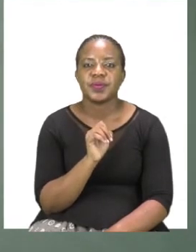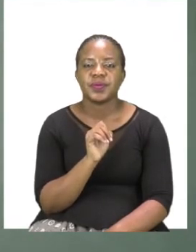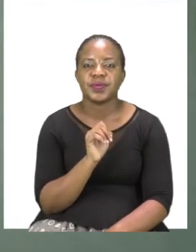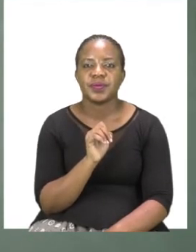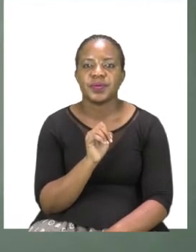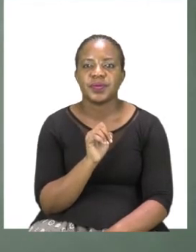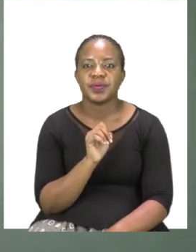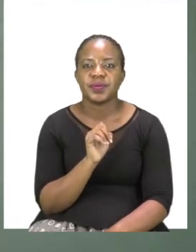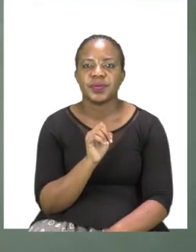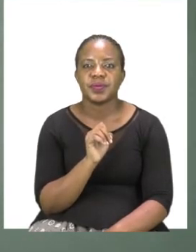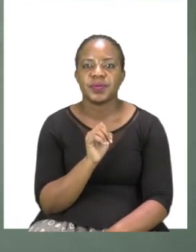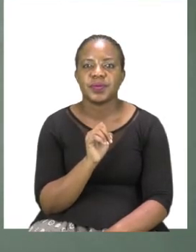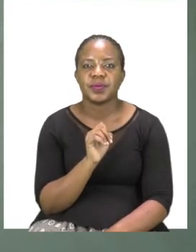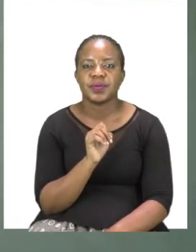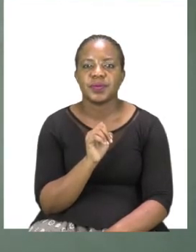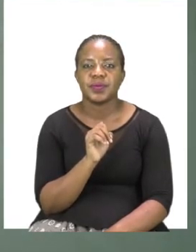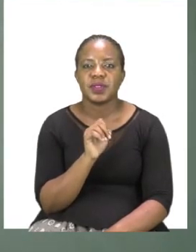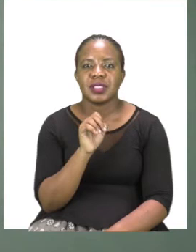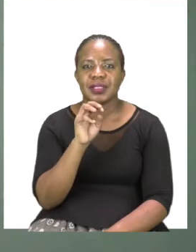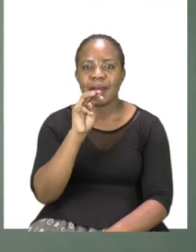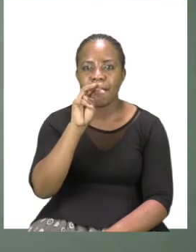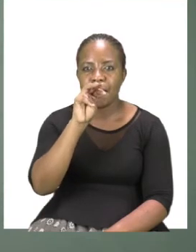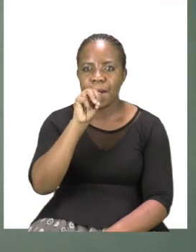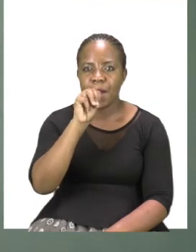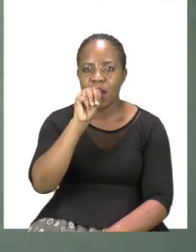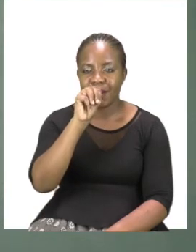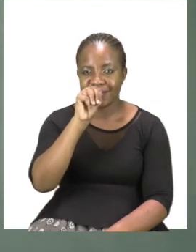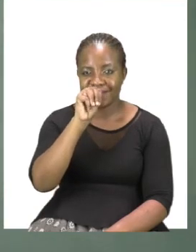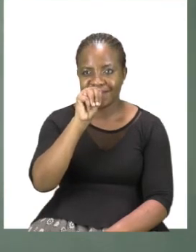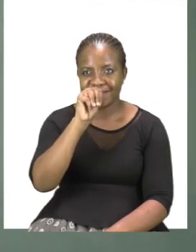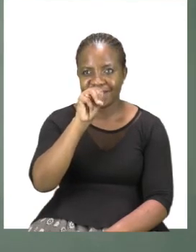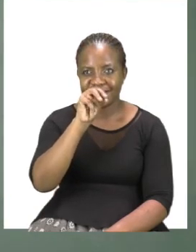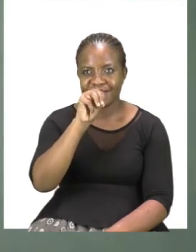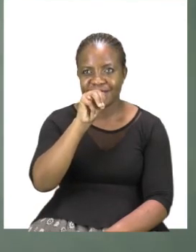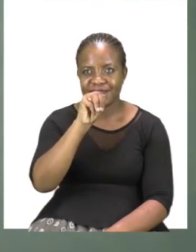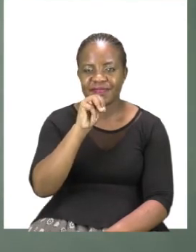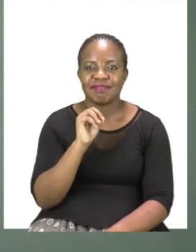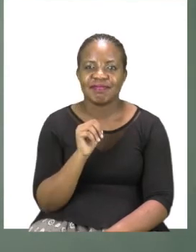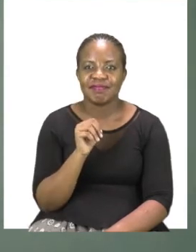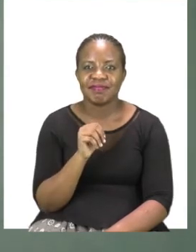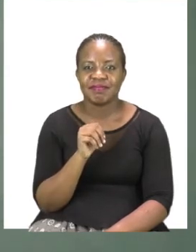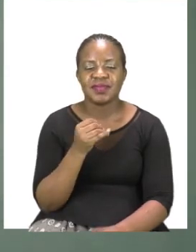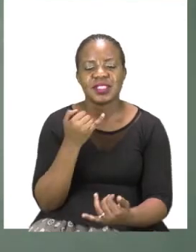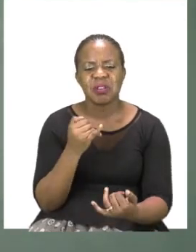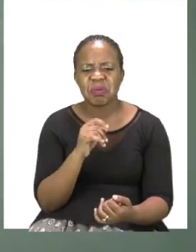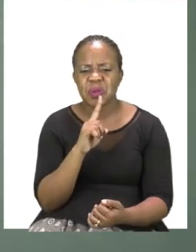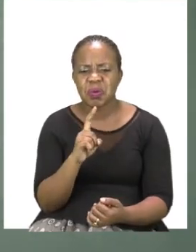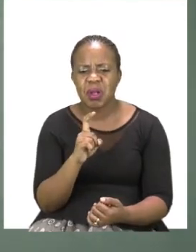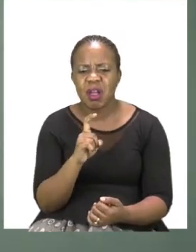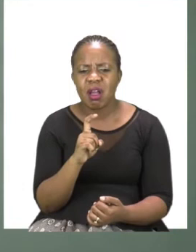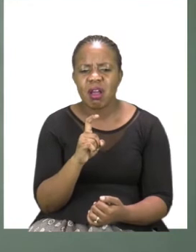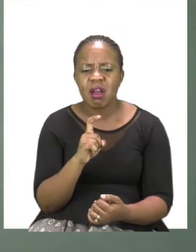And the next month that we have is March. So our question was